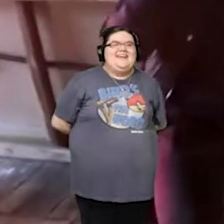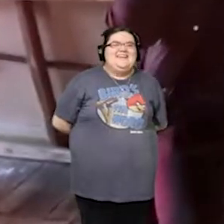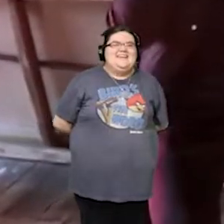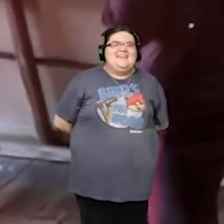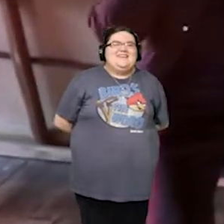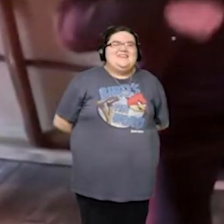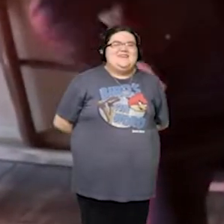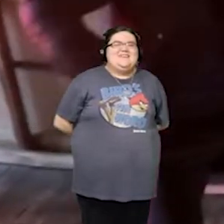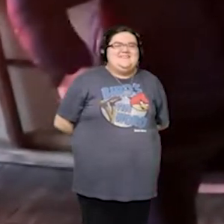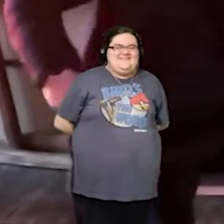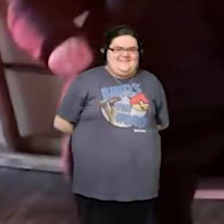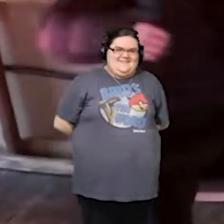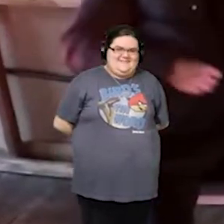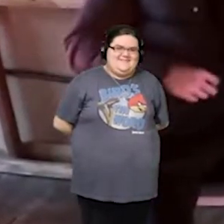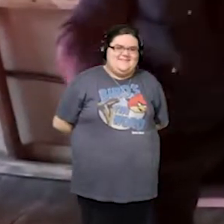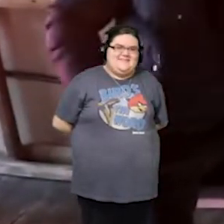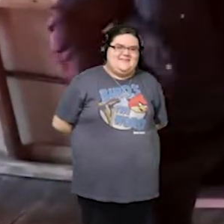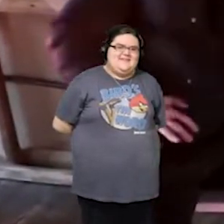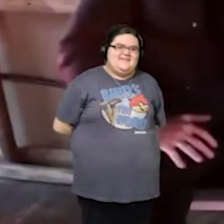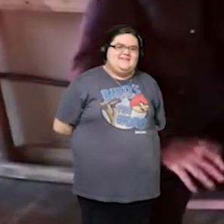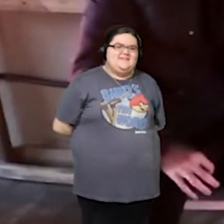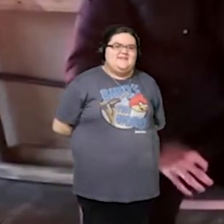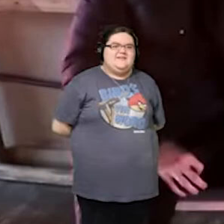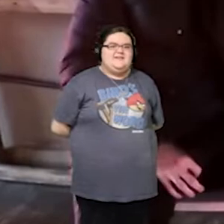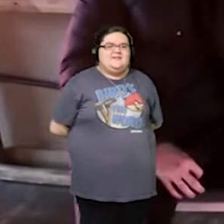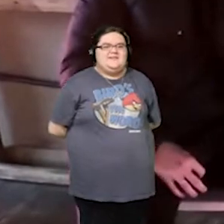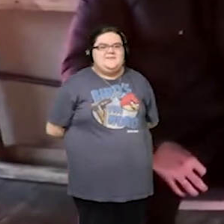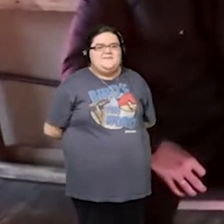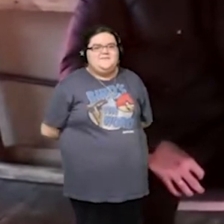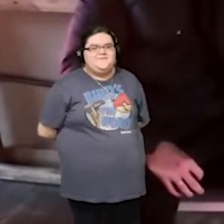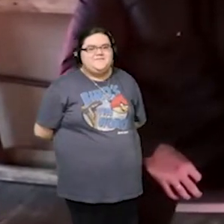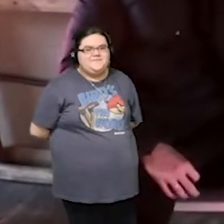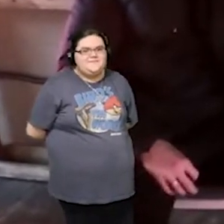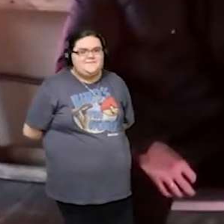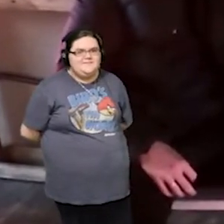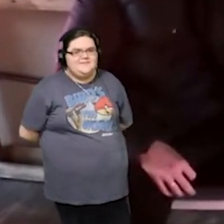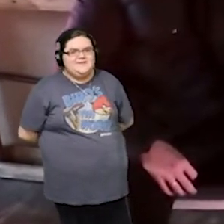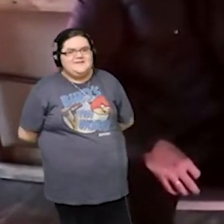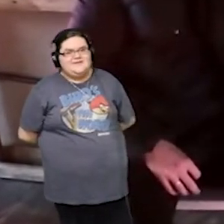Why? Well, what are the options? Hair dye? I suppose still have trimmers.